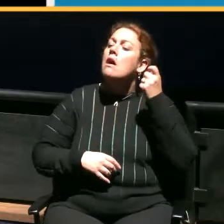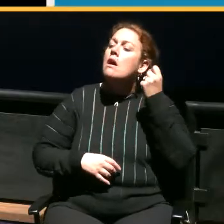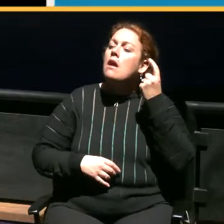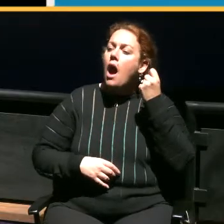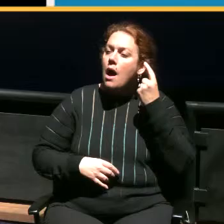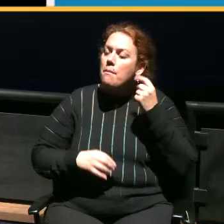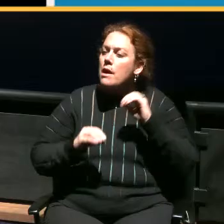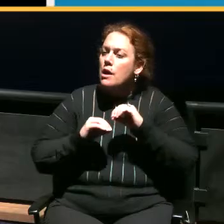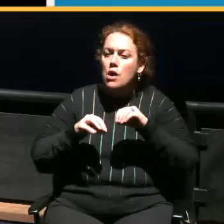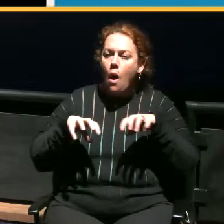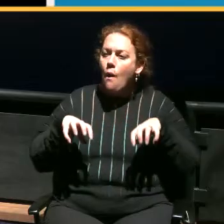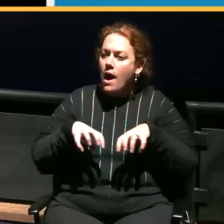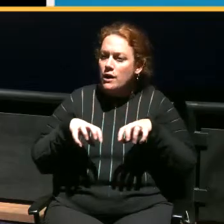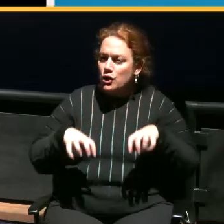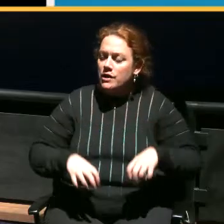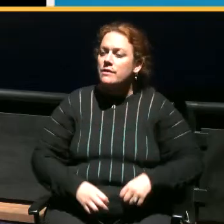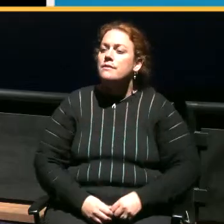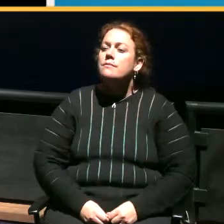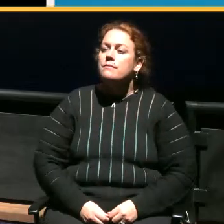at 104, Scooter.